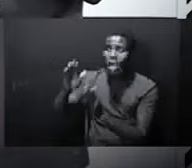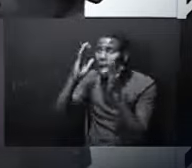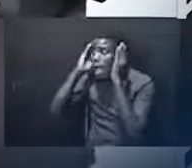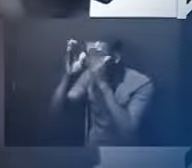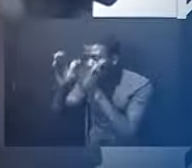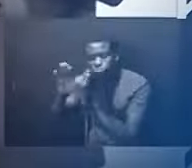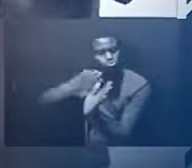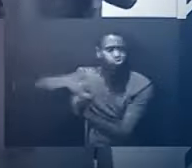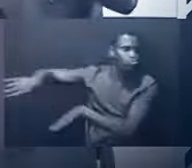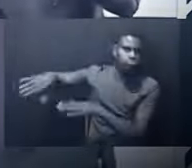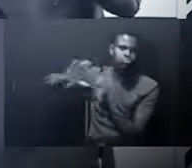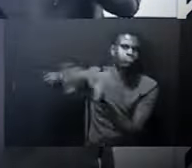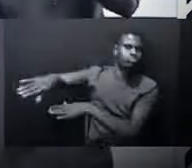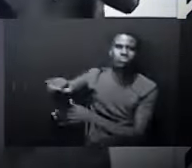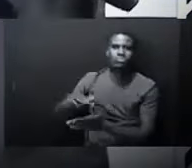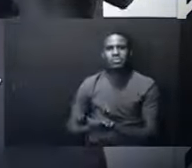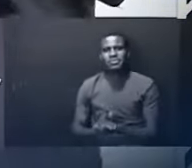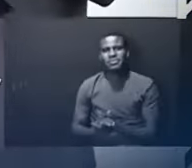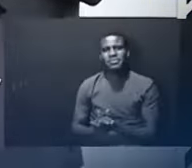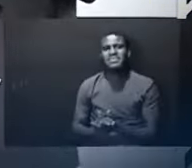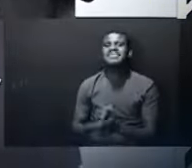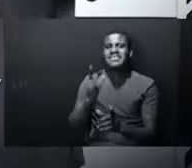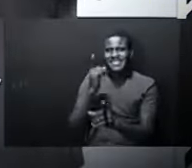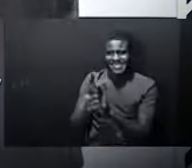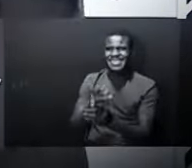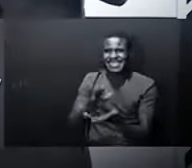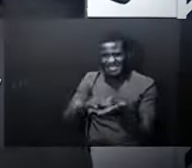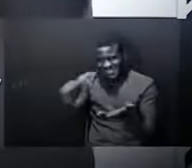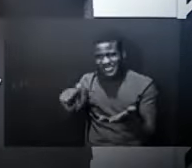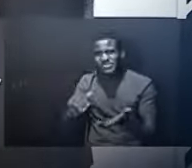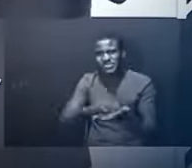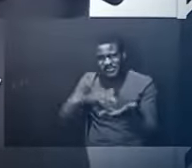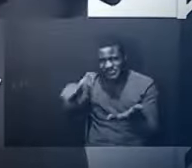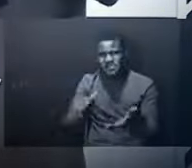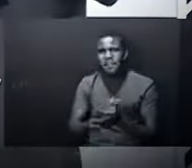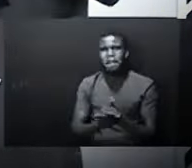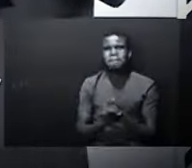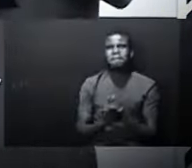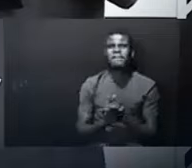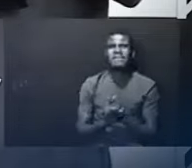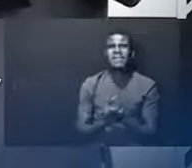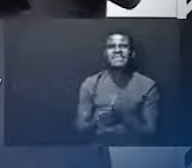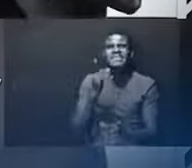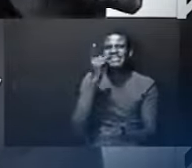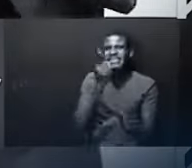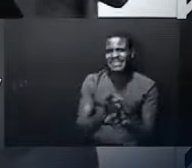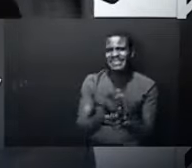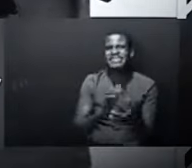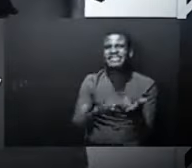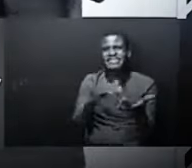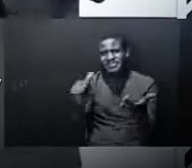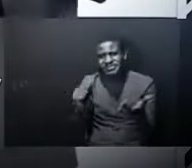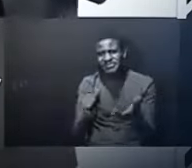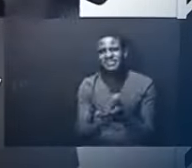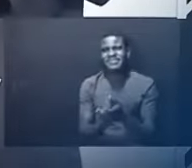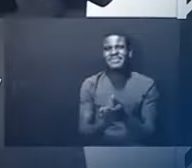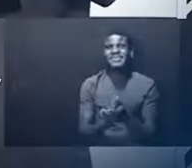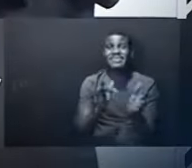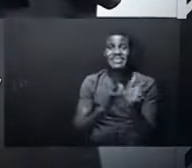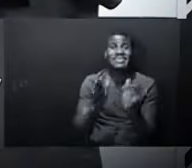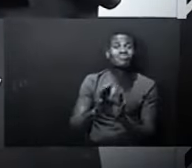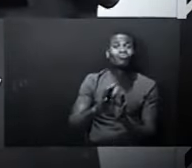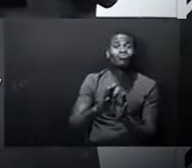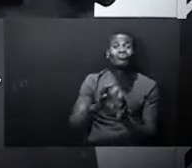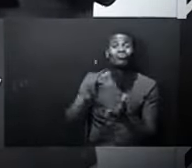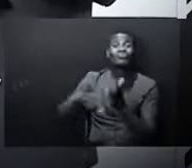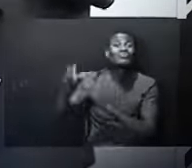concentrate on that. Just believe. just believe. Jesus ignored